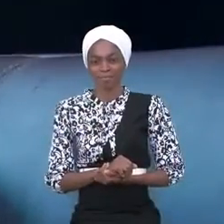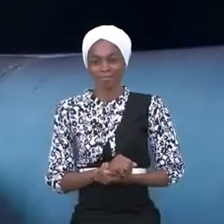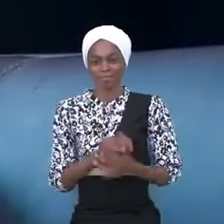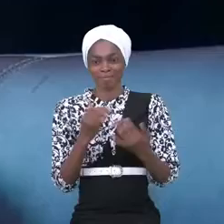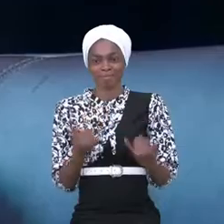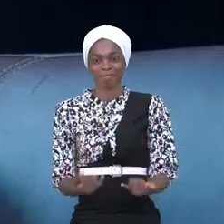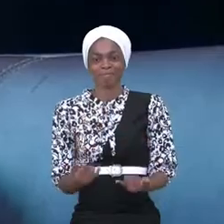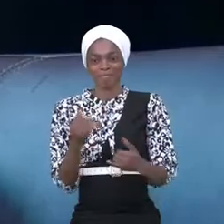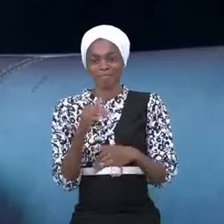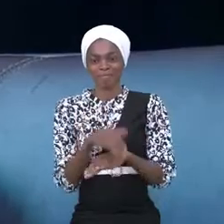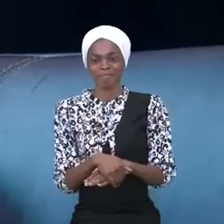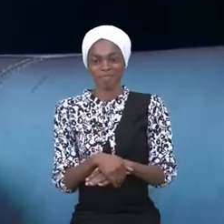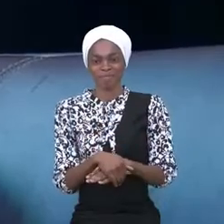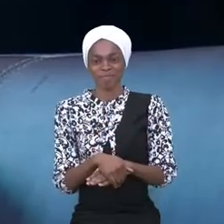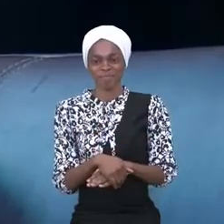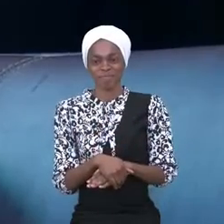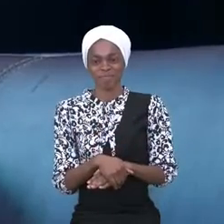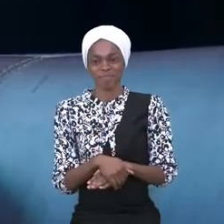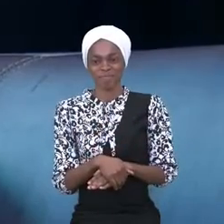tonight